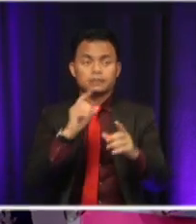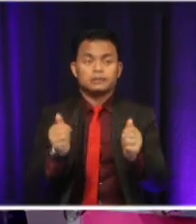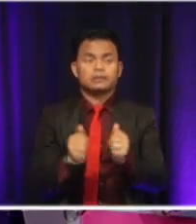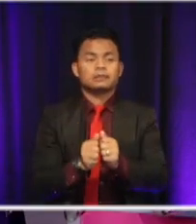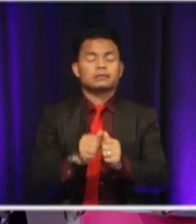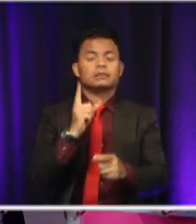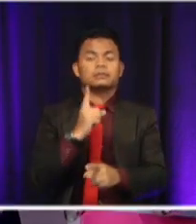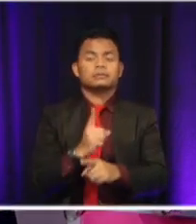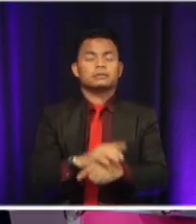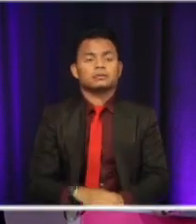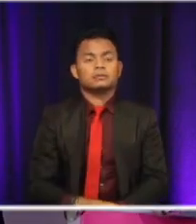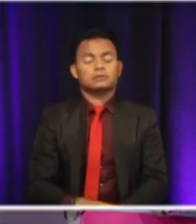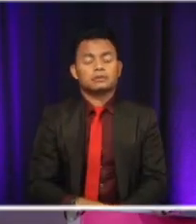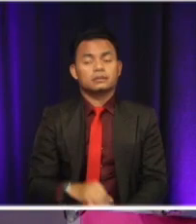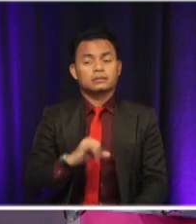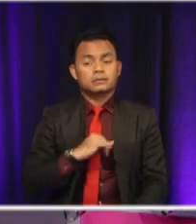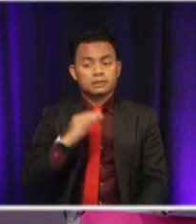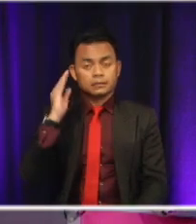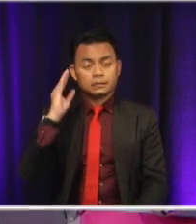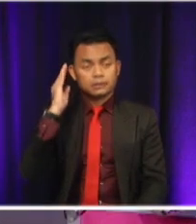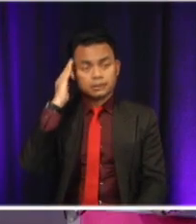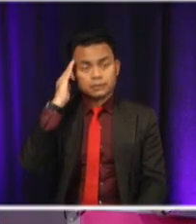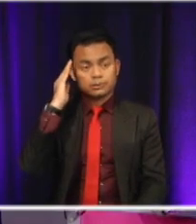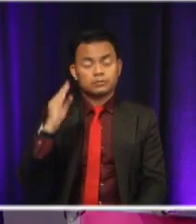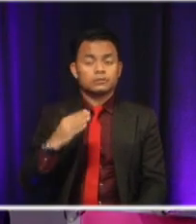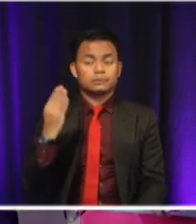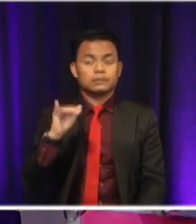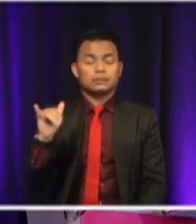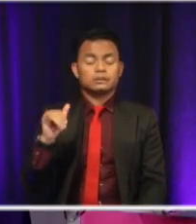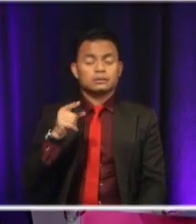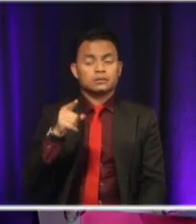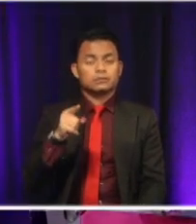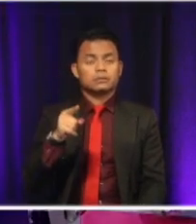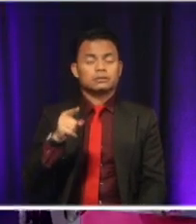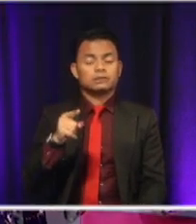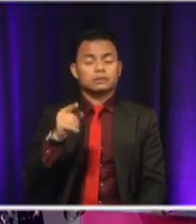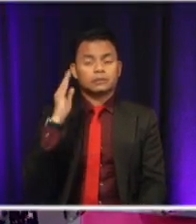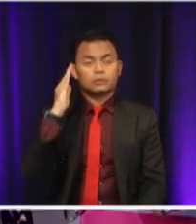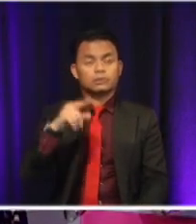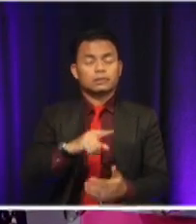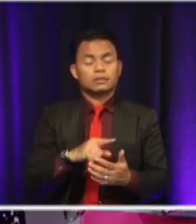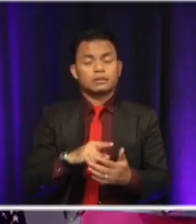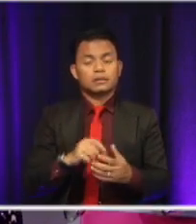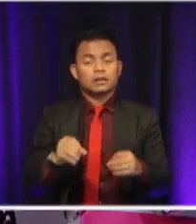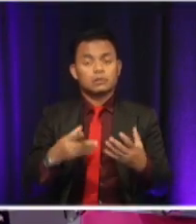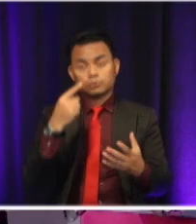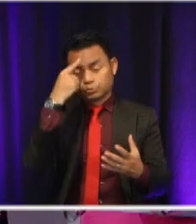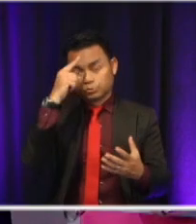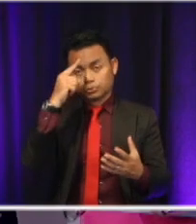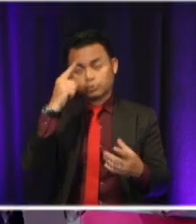that sometimes you may feel paraphrasing is a good way to answer the question, but if your